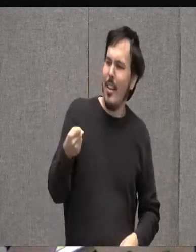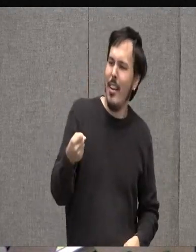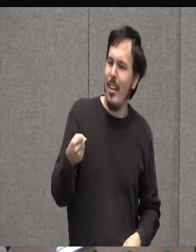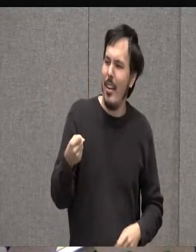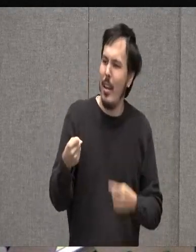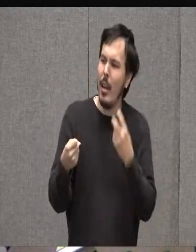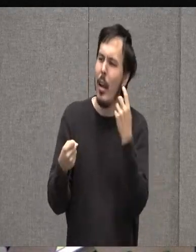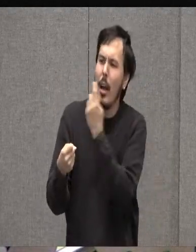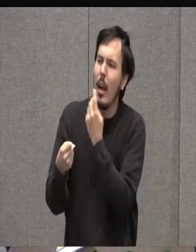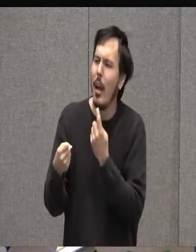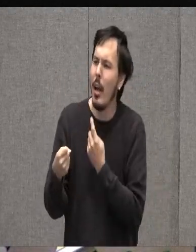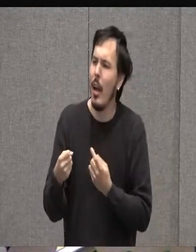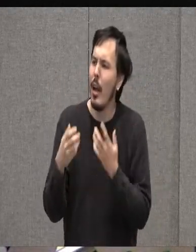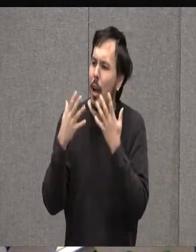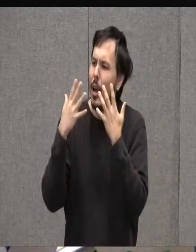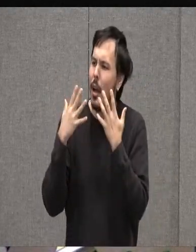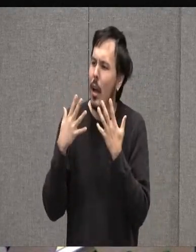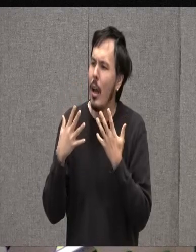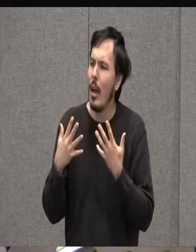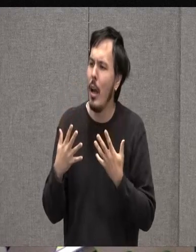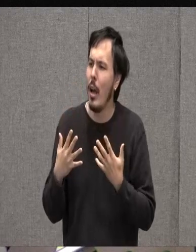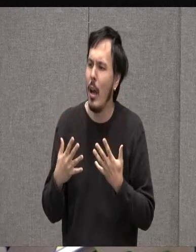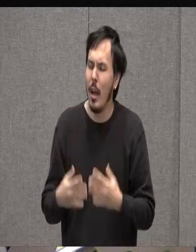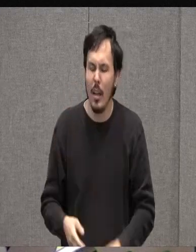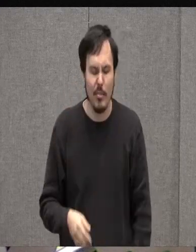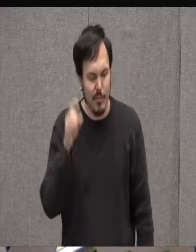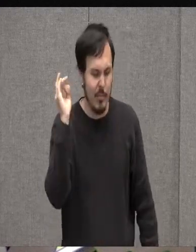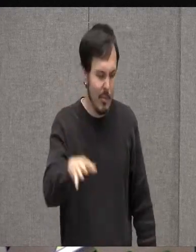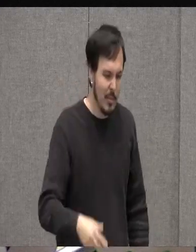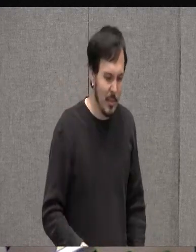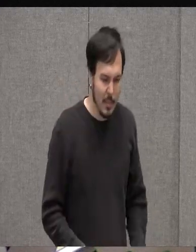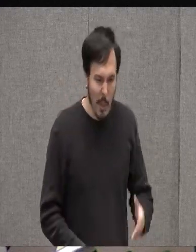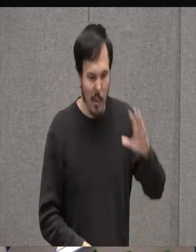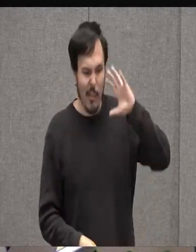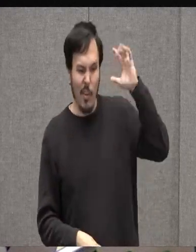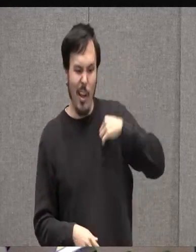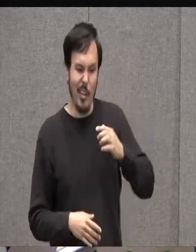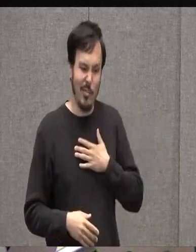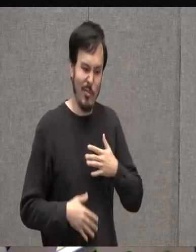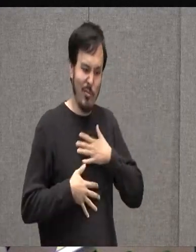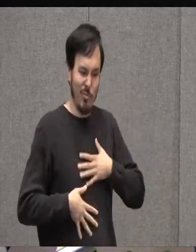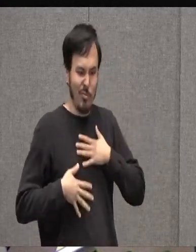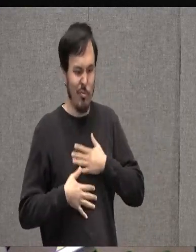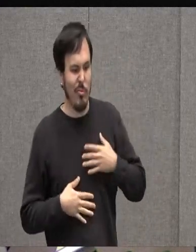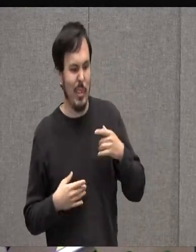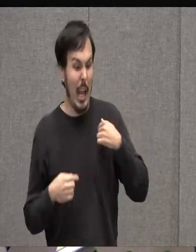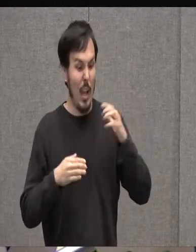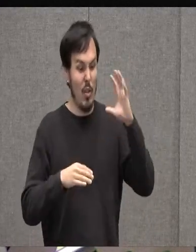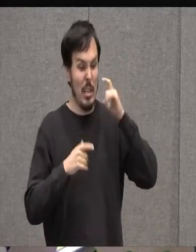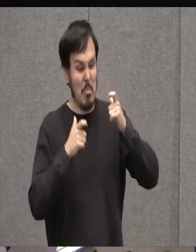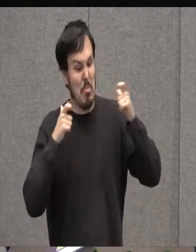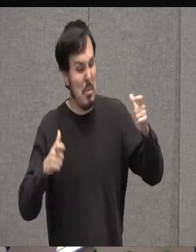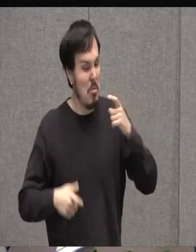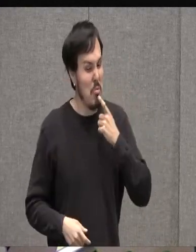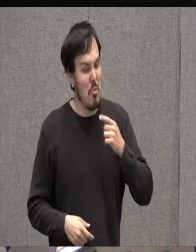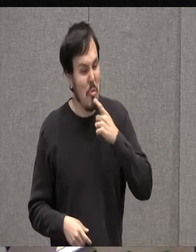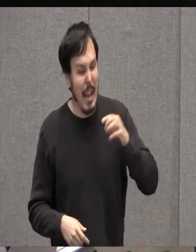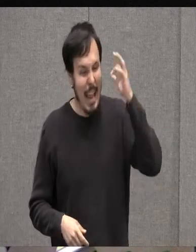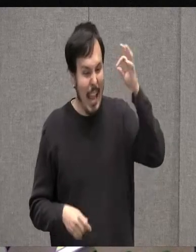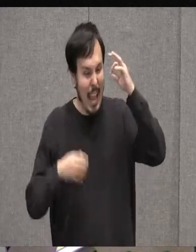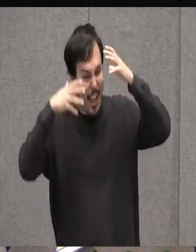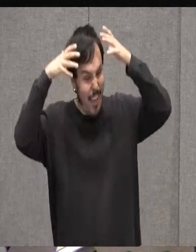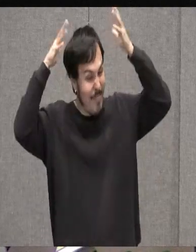The dentist could hardly believe his eyes when he saw the coin. He started working right away, and he worked all night. In the morning, the teeth were ready.